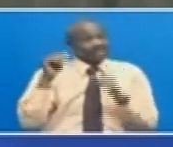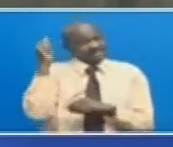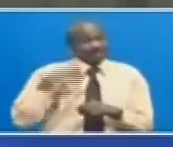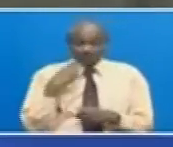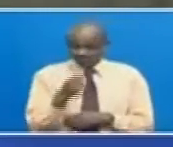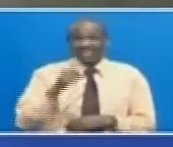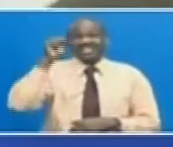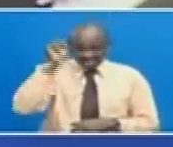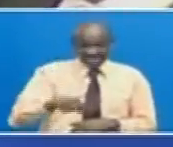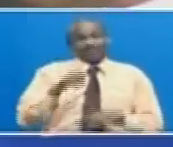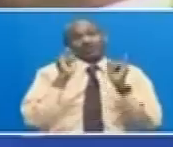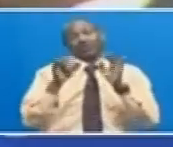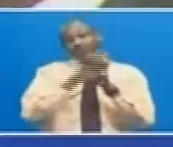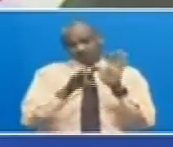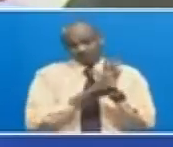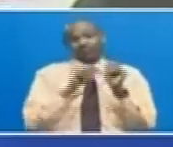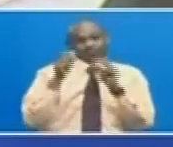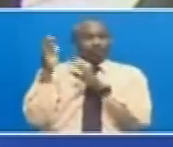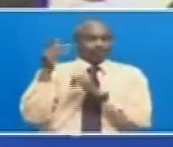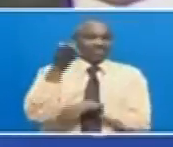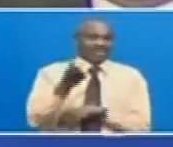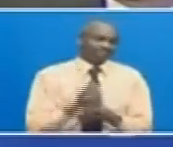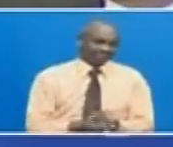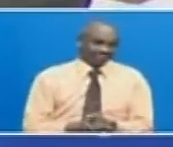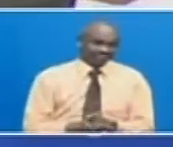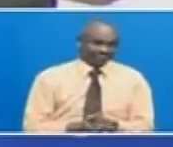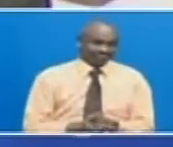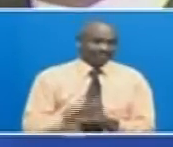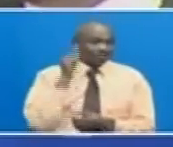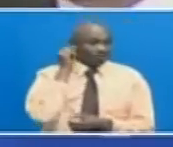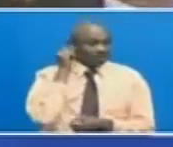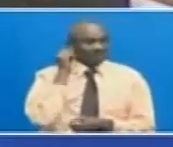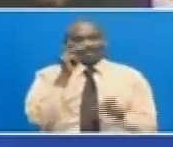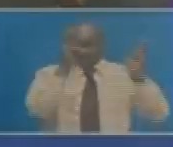said yes to a new constitution. Dorcas Wangira, KTN News, Kakamega.